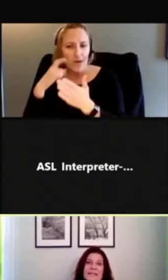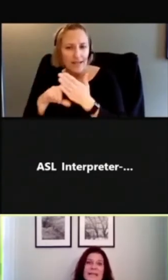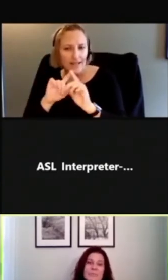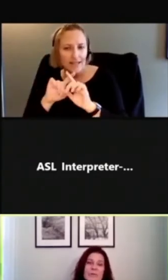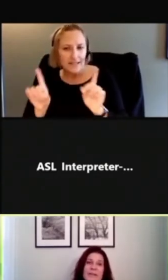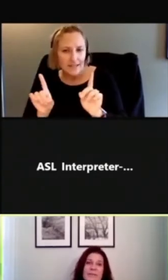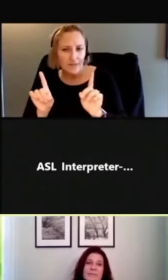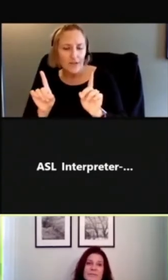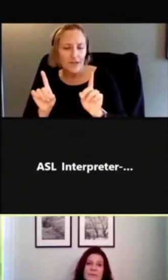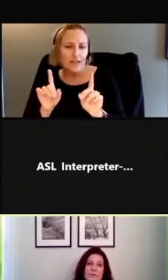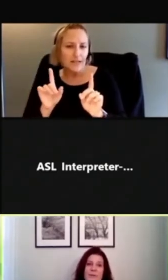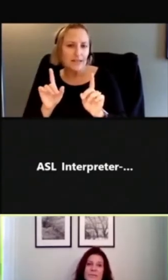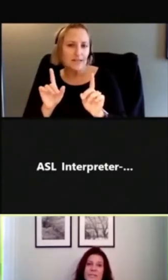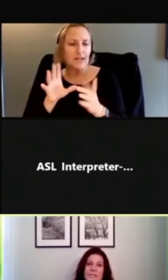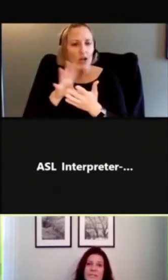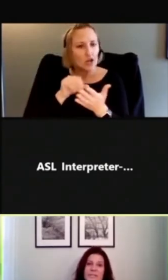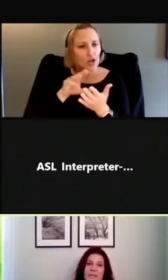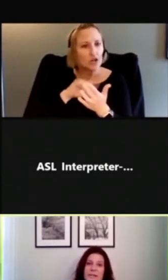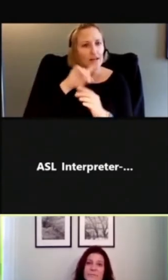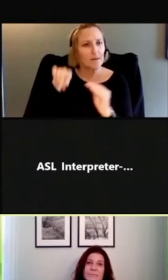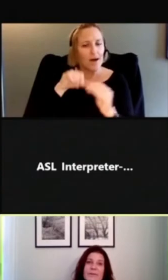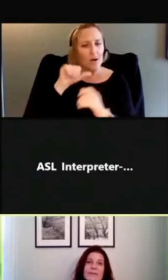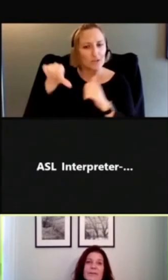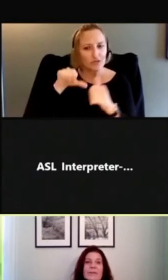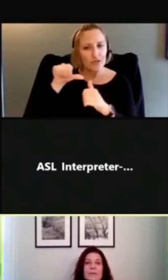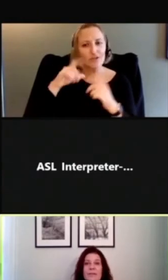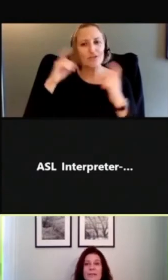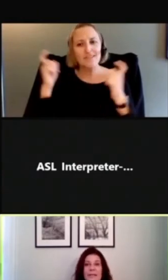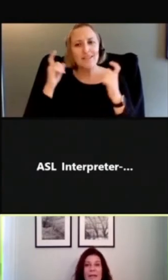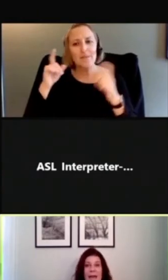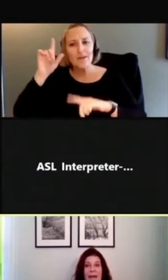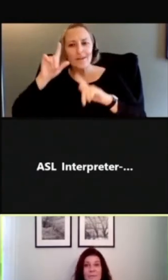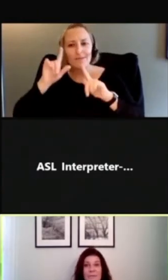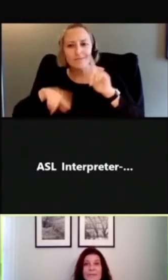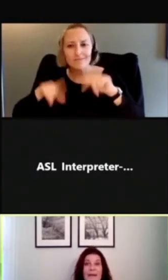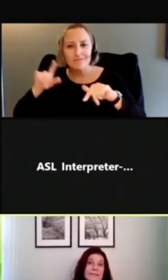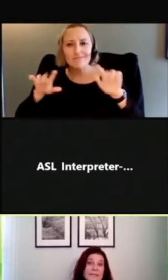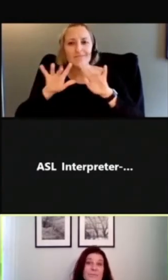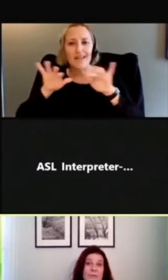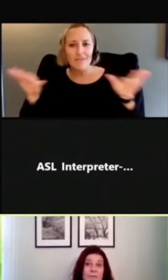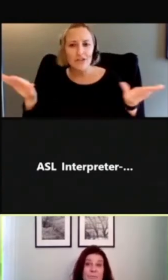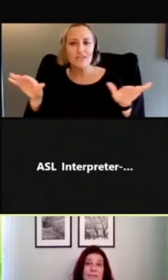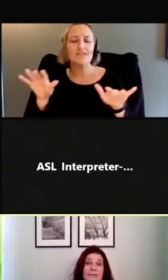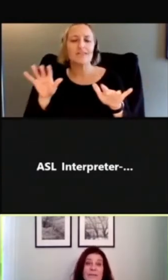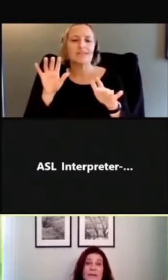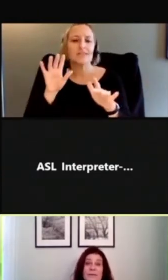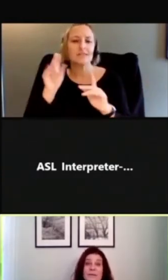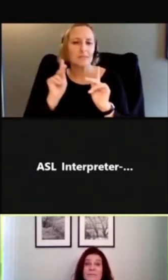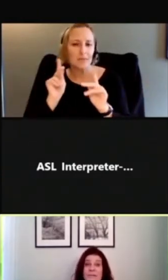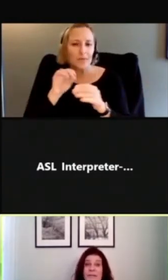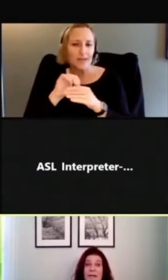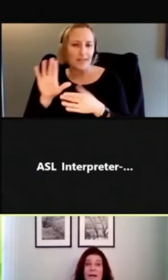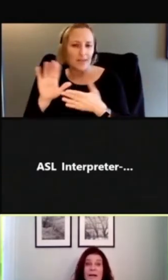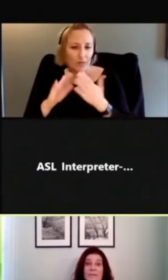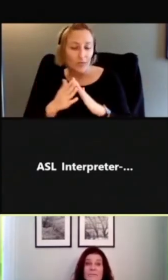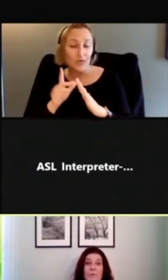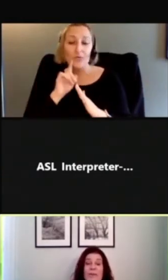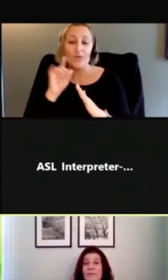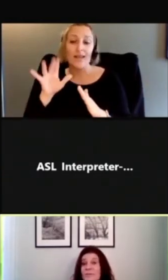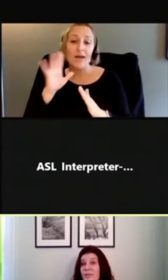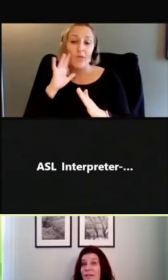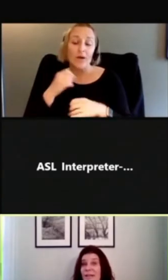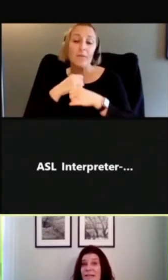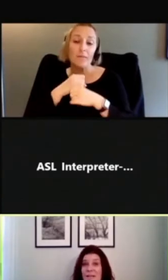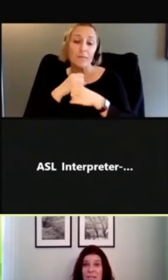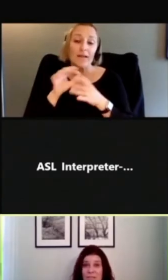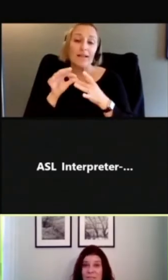other, and celebrating those diverse populations that are in their community. And really that does produce positive health outcomes. So